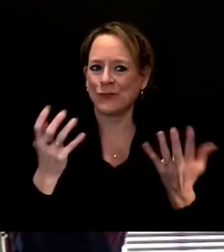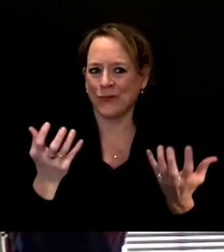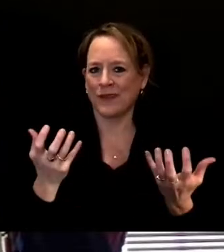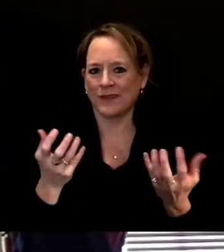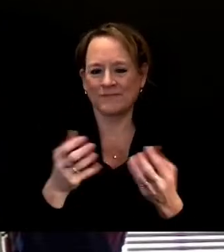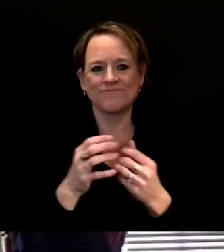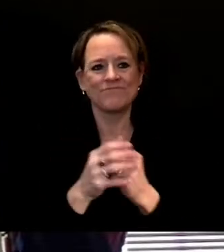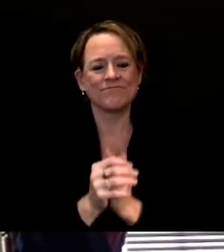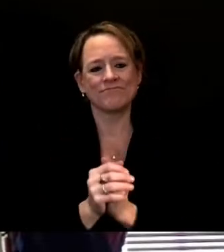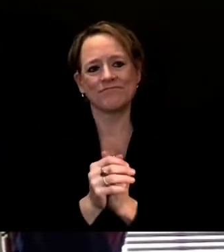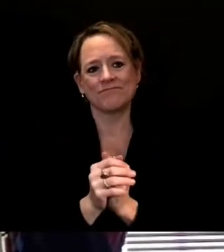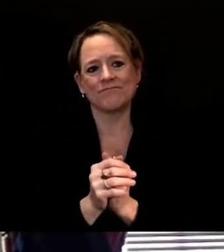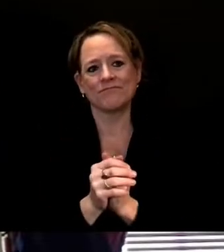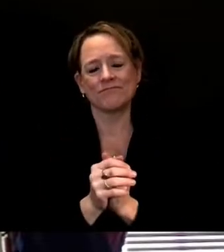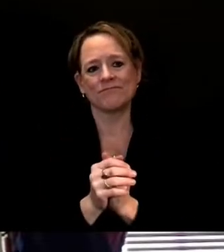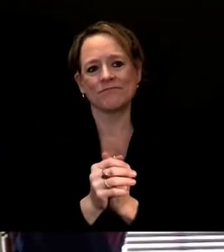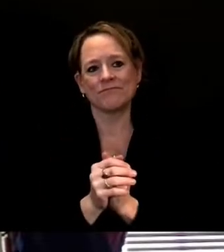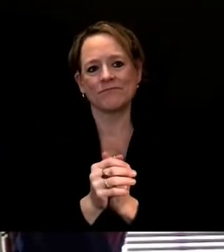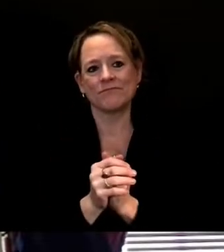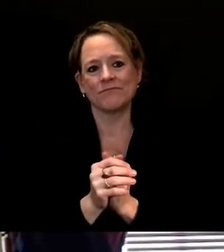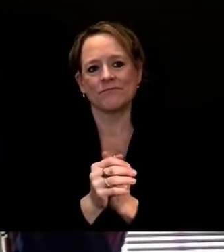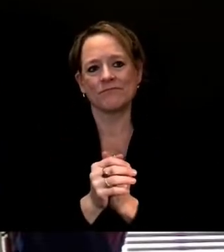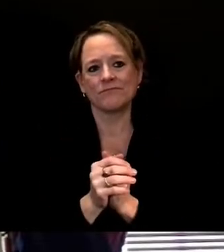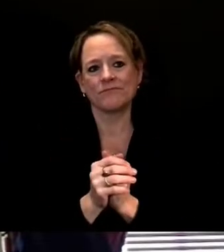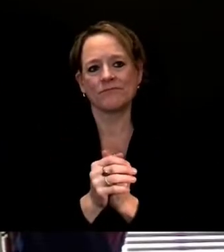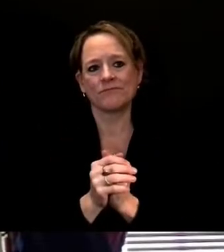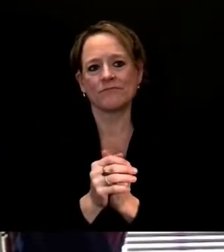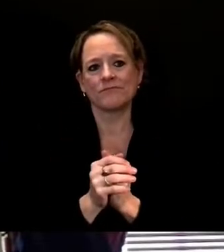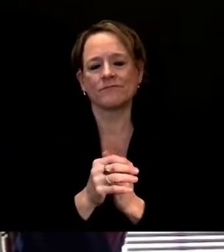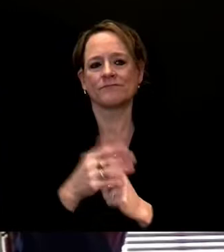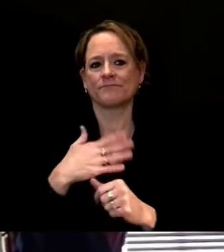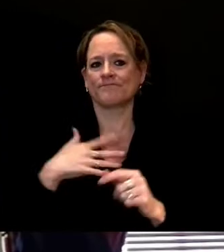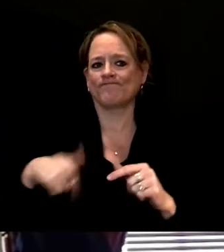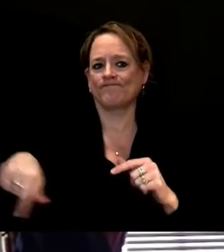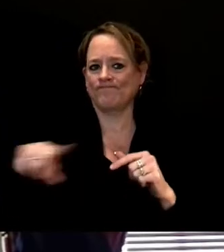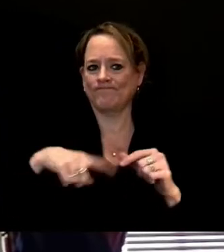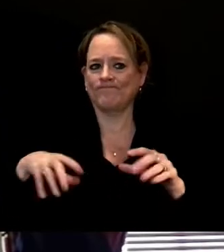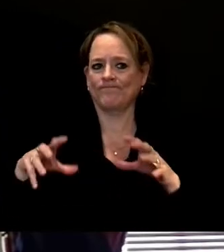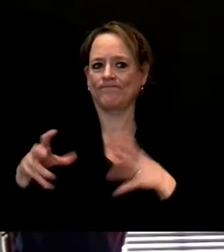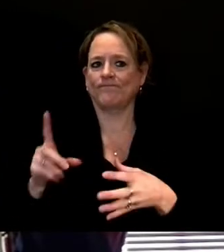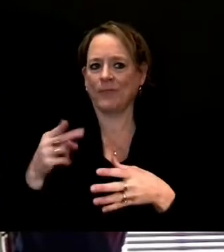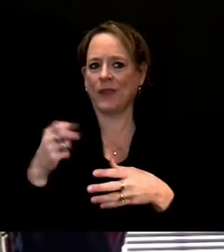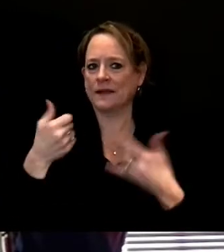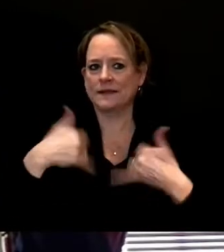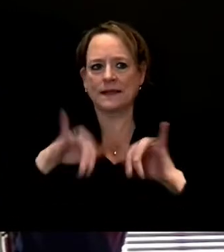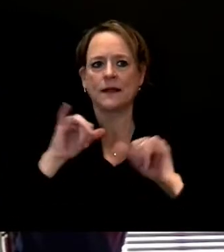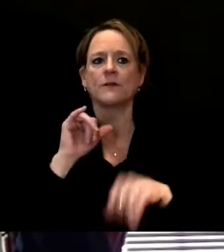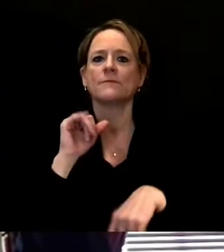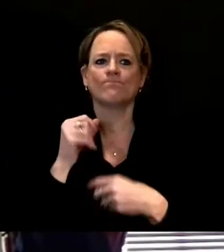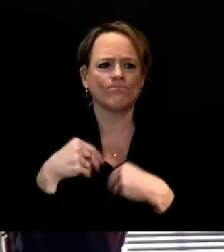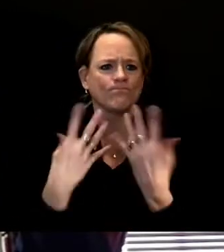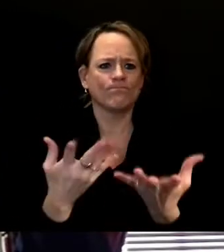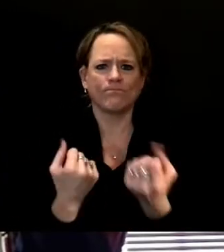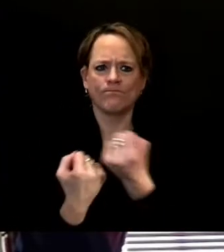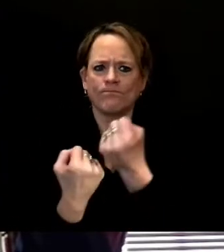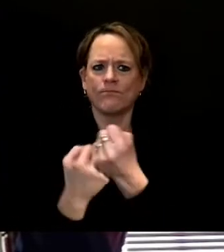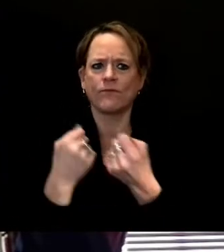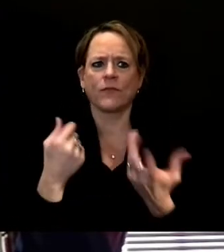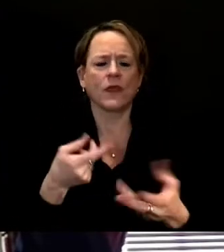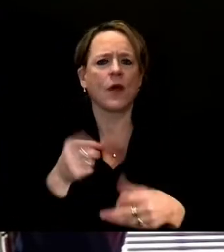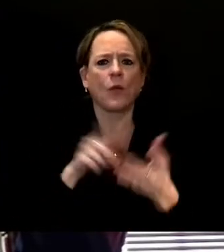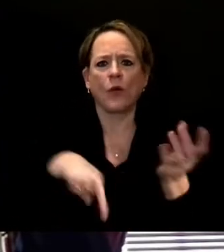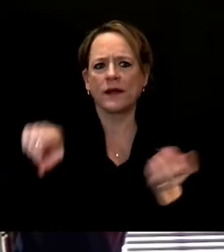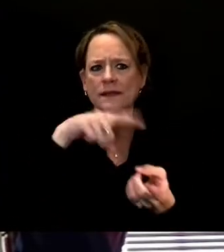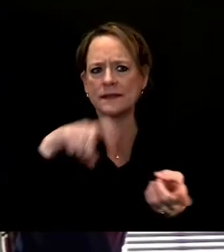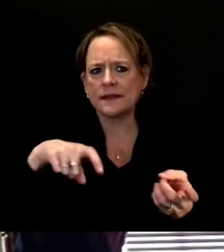to provide the necessary support and resources for our kids, our educators and districts, the things they need to be safe, to